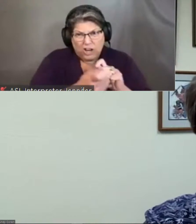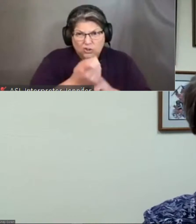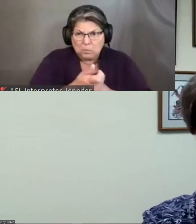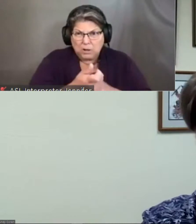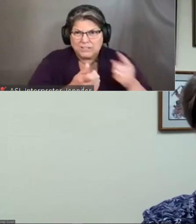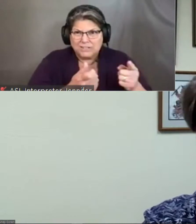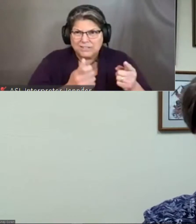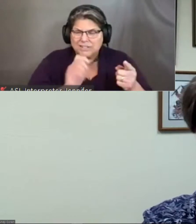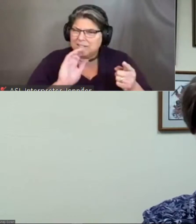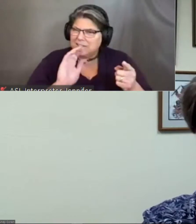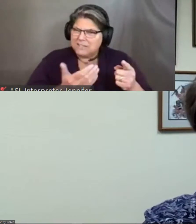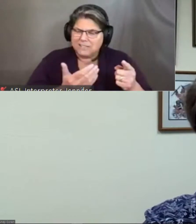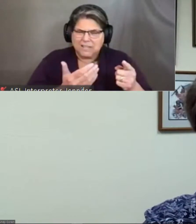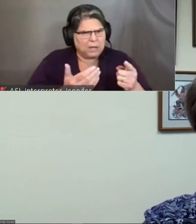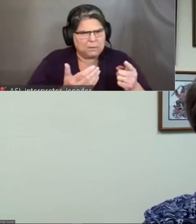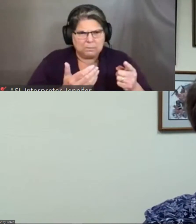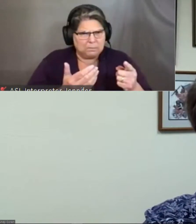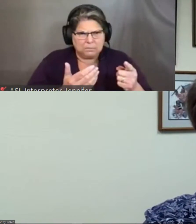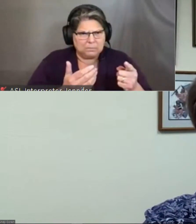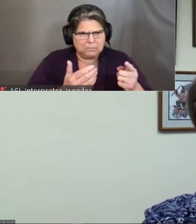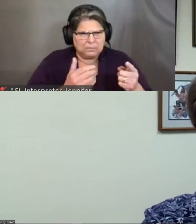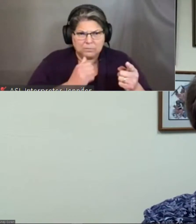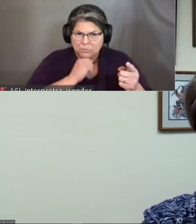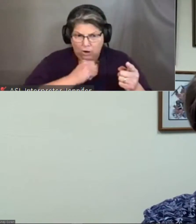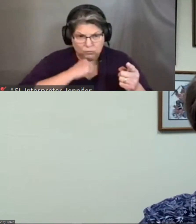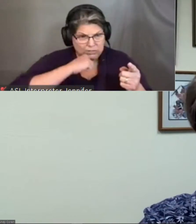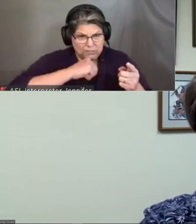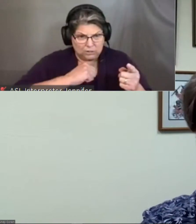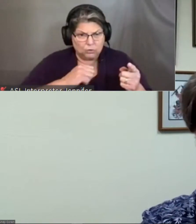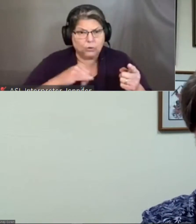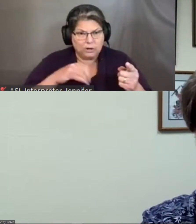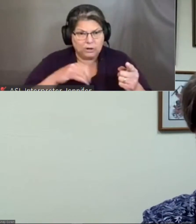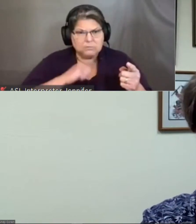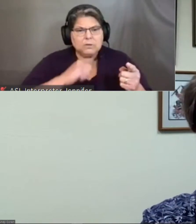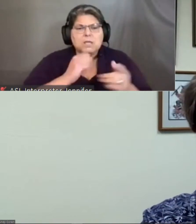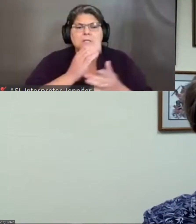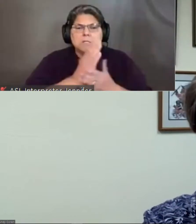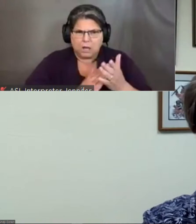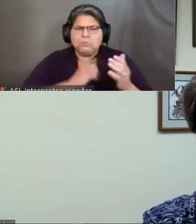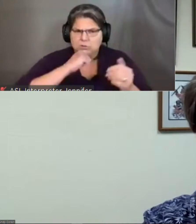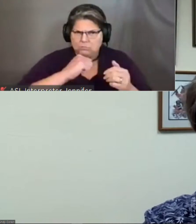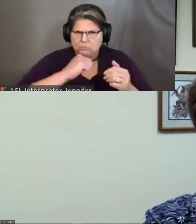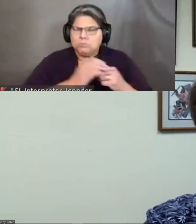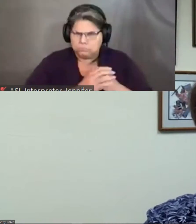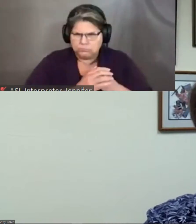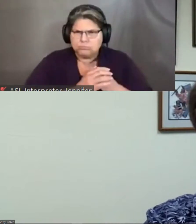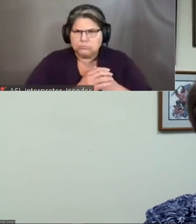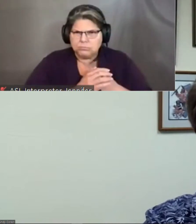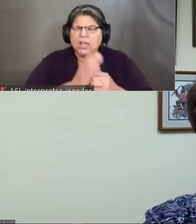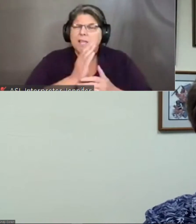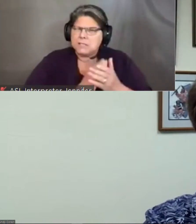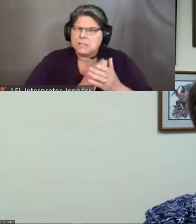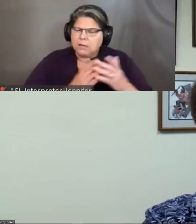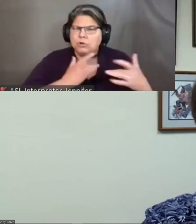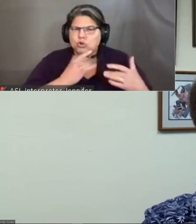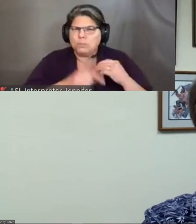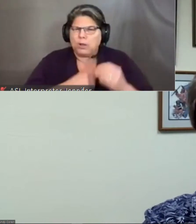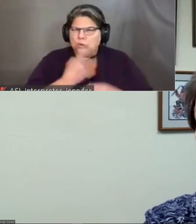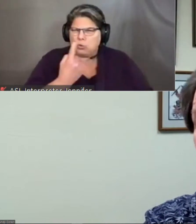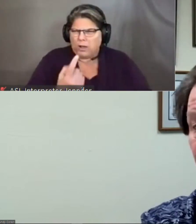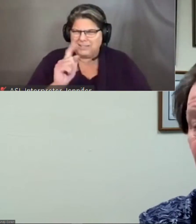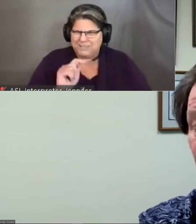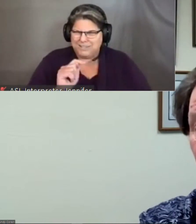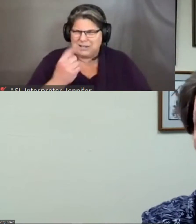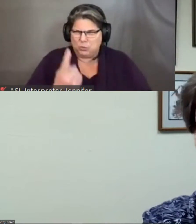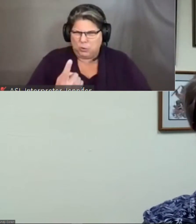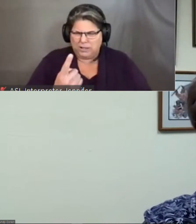vaccines we have, any of the vaccines we have available. There is some concern about the P1 Brazilian variant and the